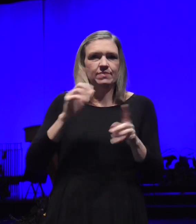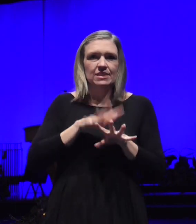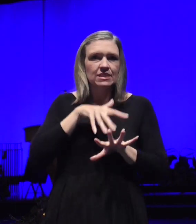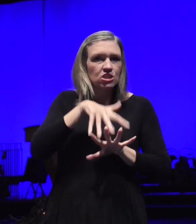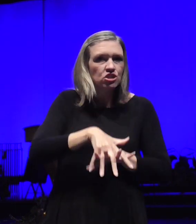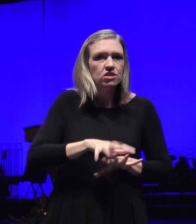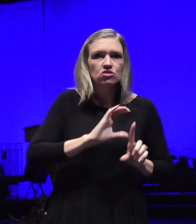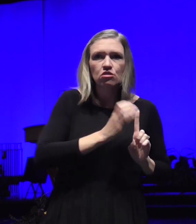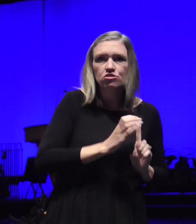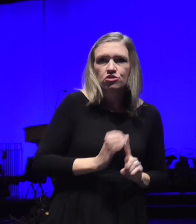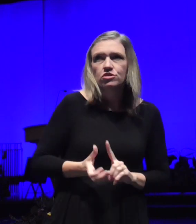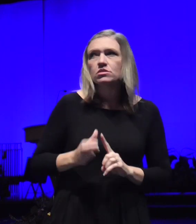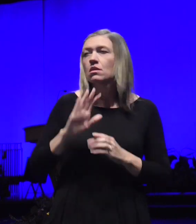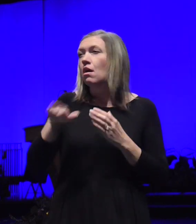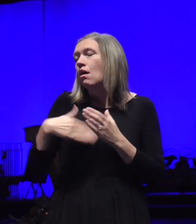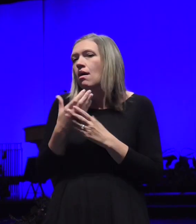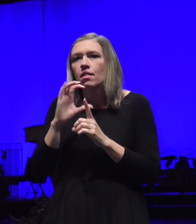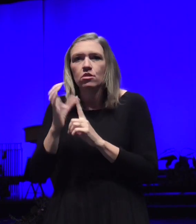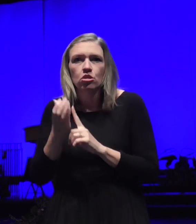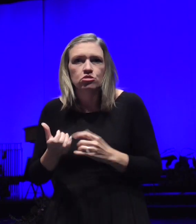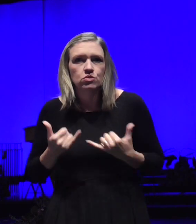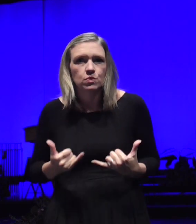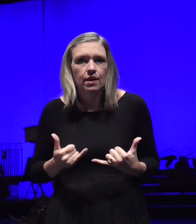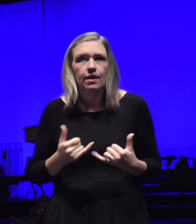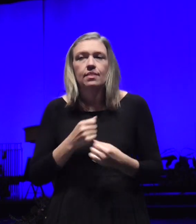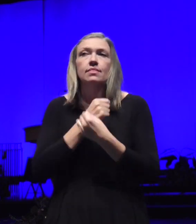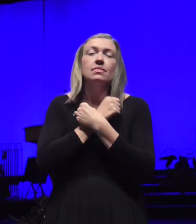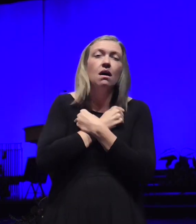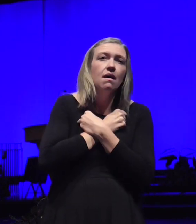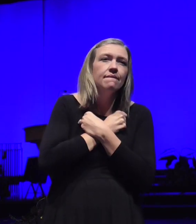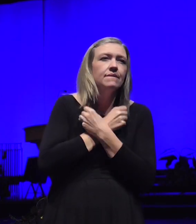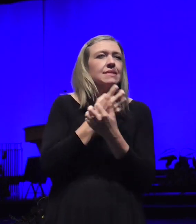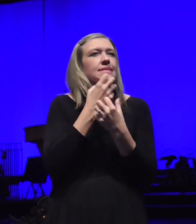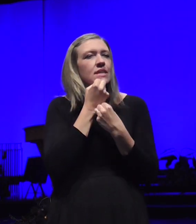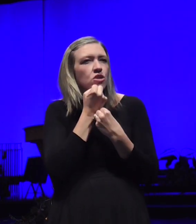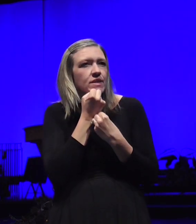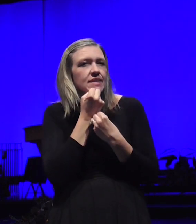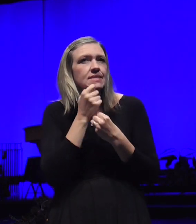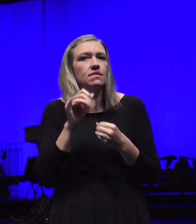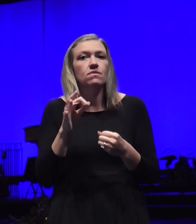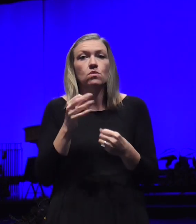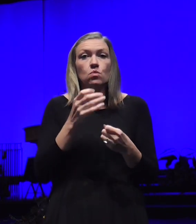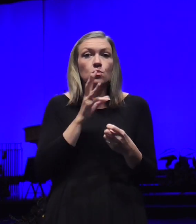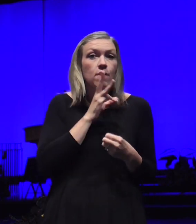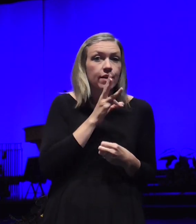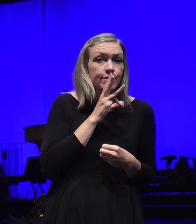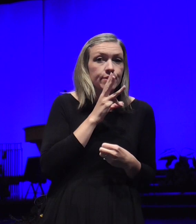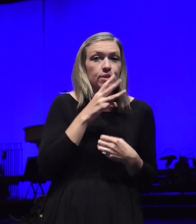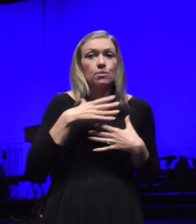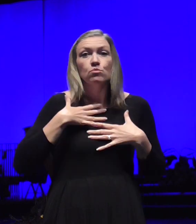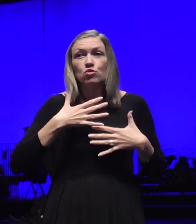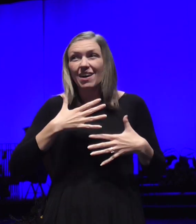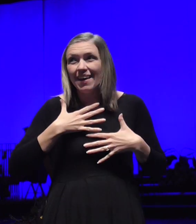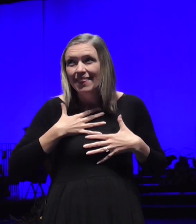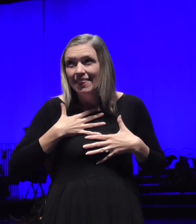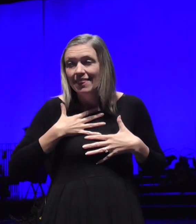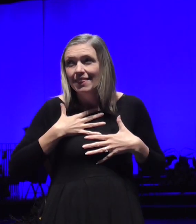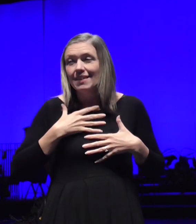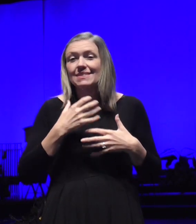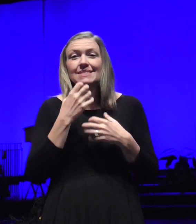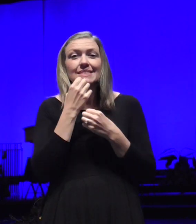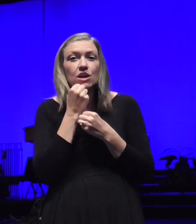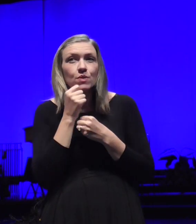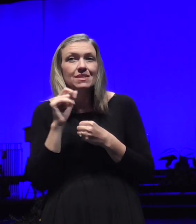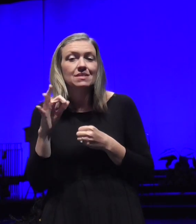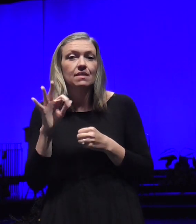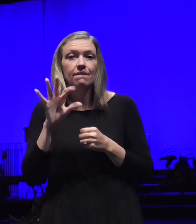known all cultures today. Love and the sacredness of water, the sacredness of the breath we breathe, and the